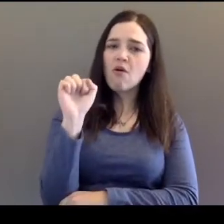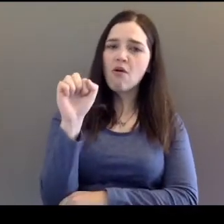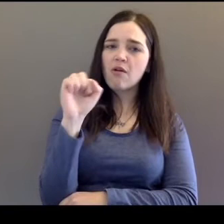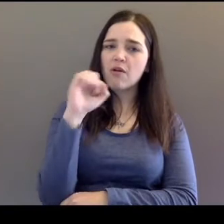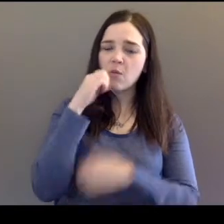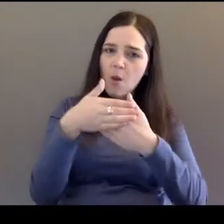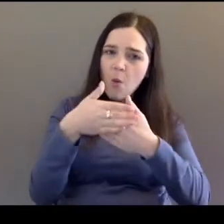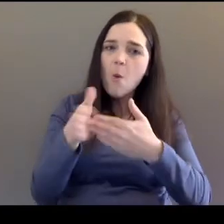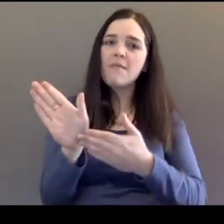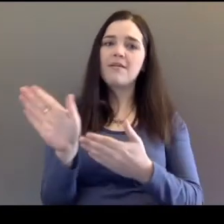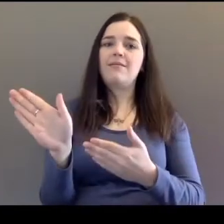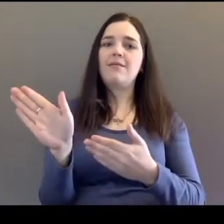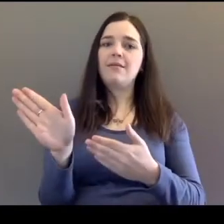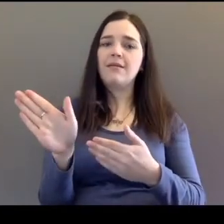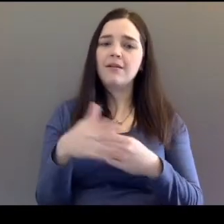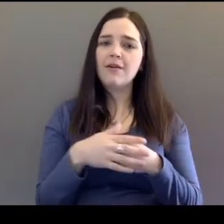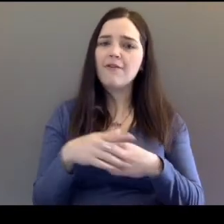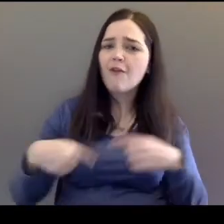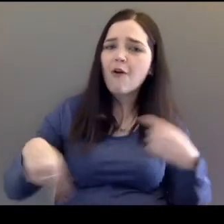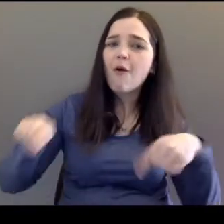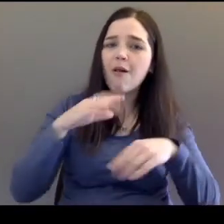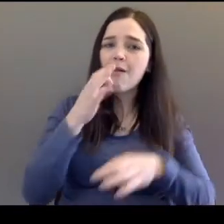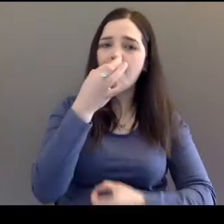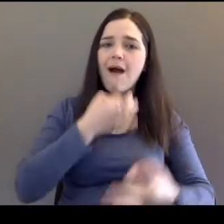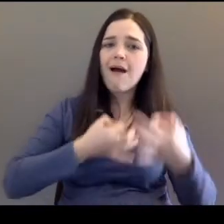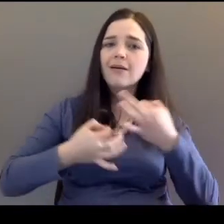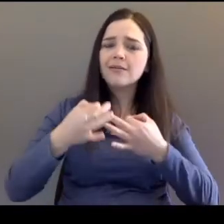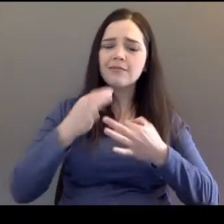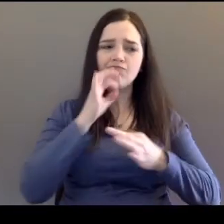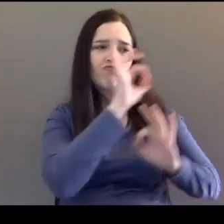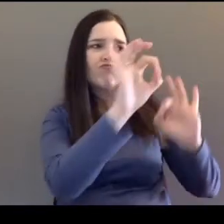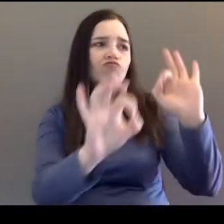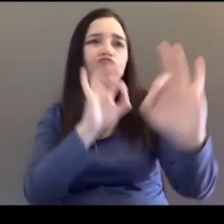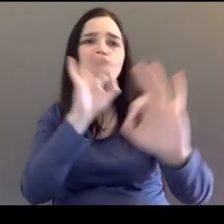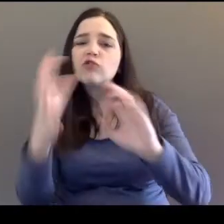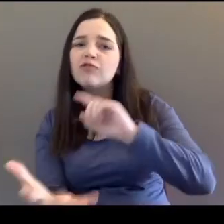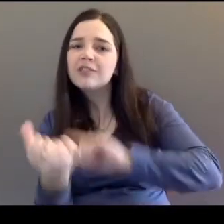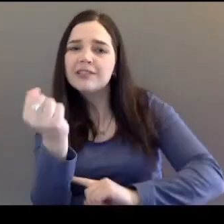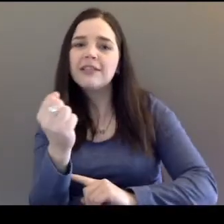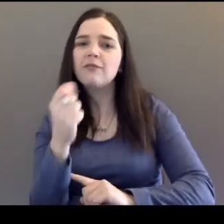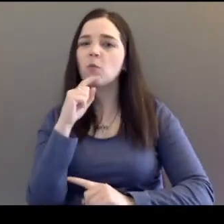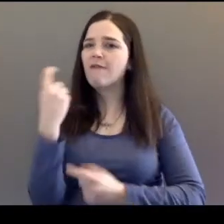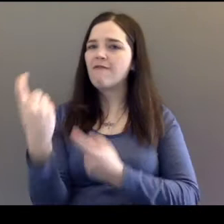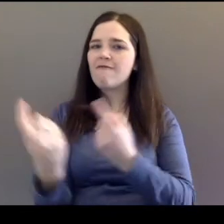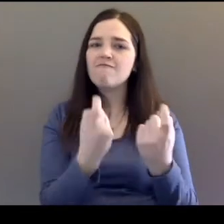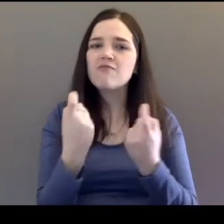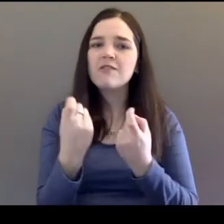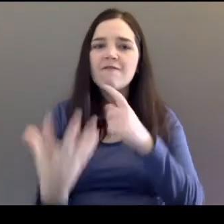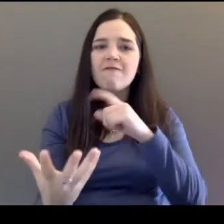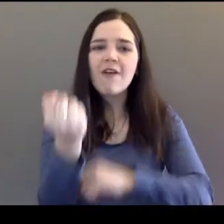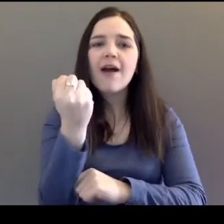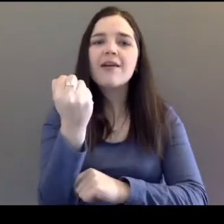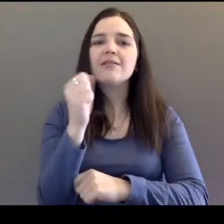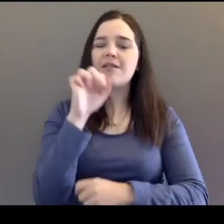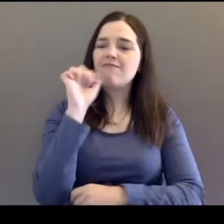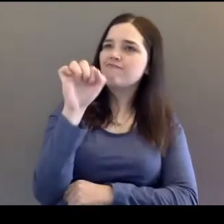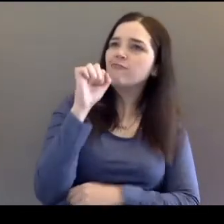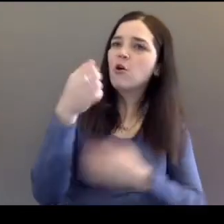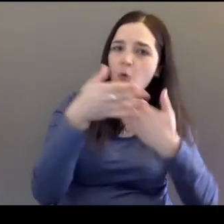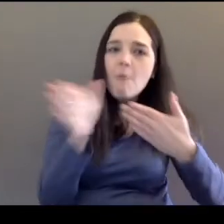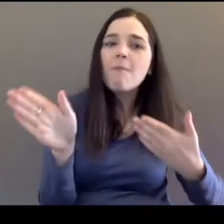will be opened to you. For everyone who asks receives, and the one who seeks finds, and to the one who knocks, the door will be